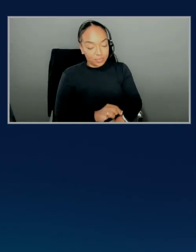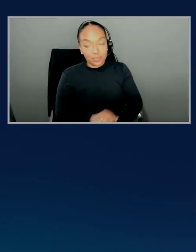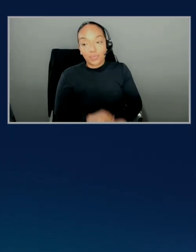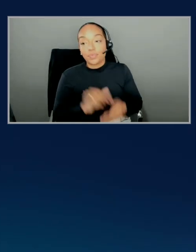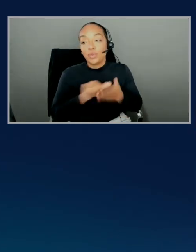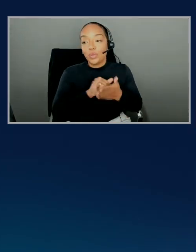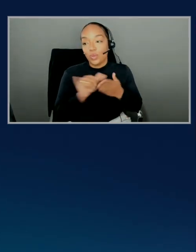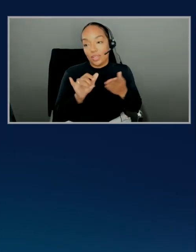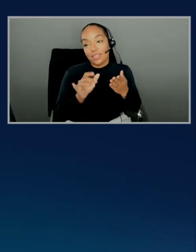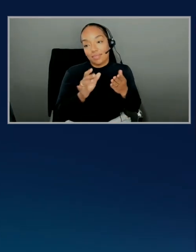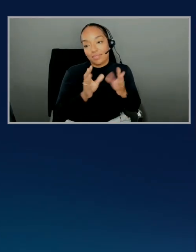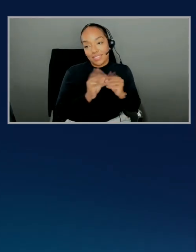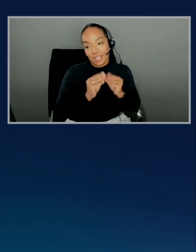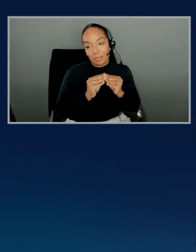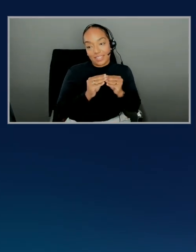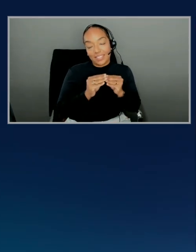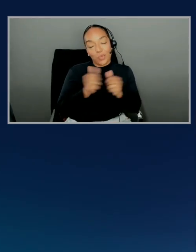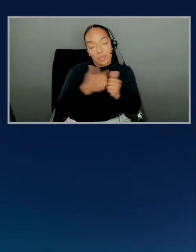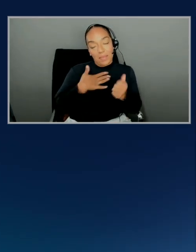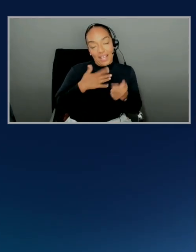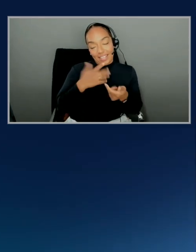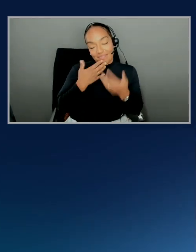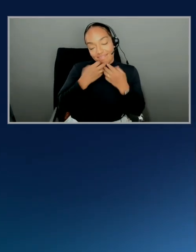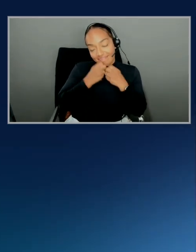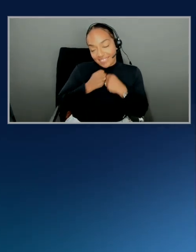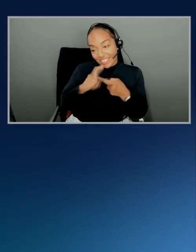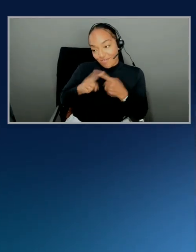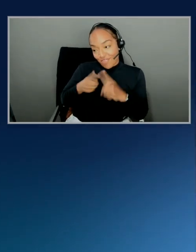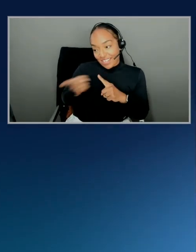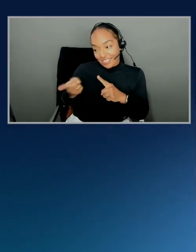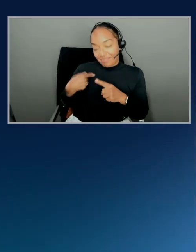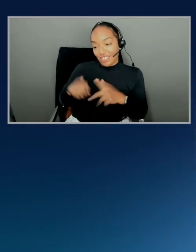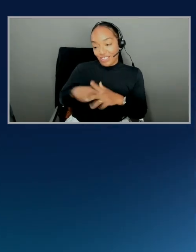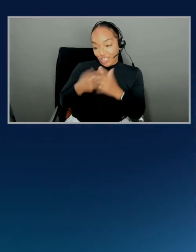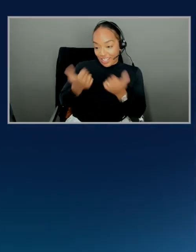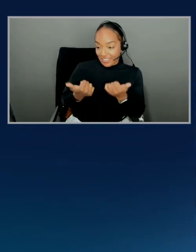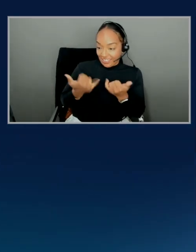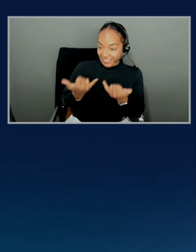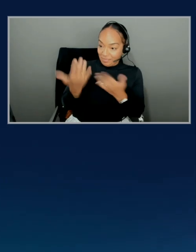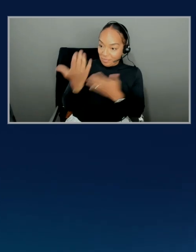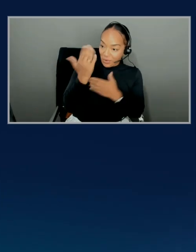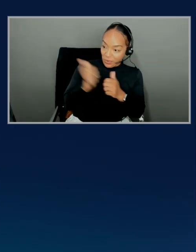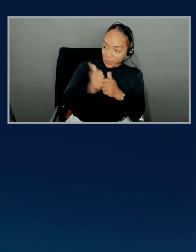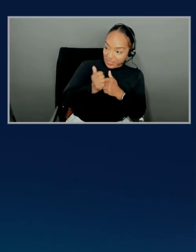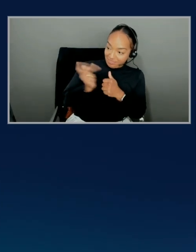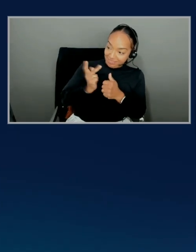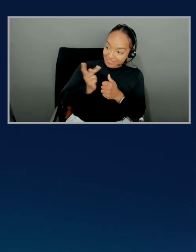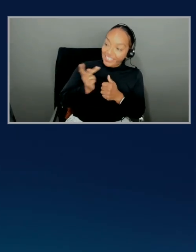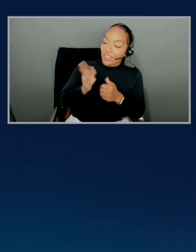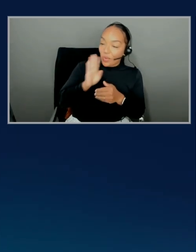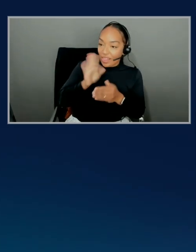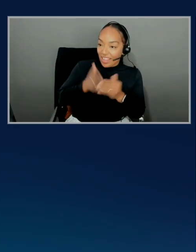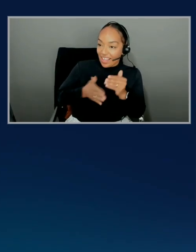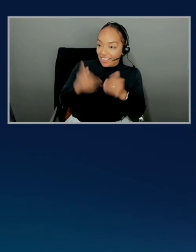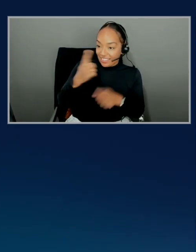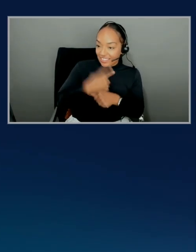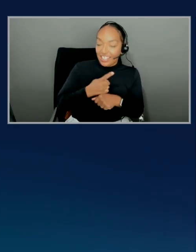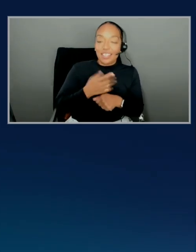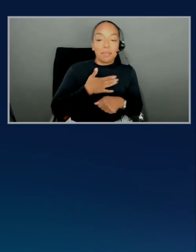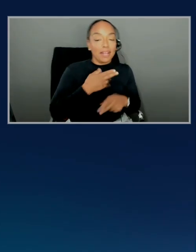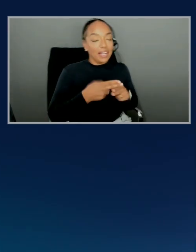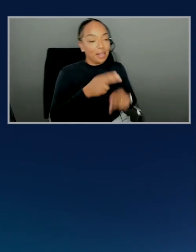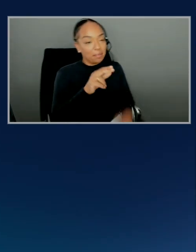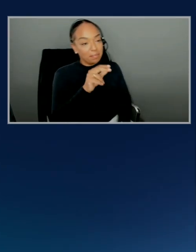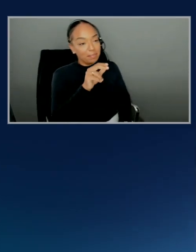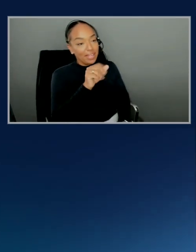friend, who I started this morning with and I'm going to end the day with. There we go. Do you want to go ahead? Sure. Hey everyone, my name is Adrian San Miguel. I am a principal